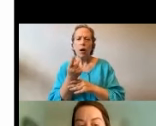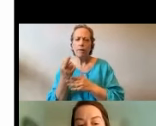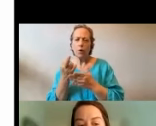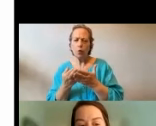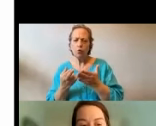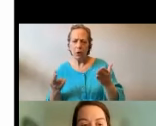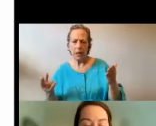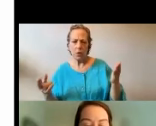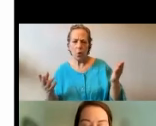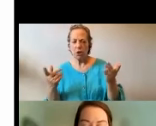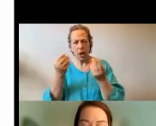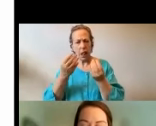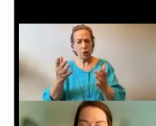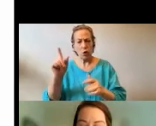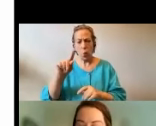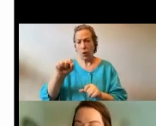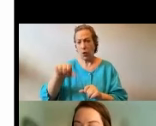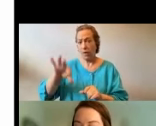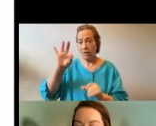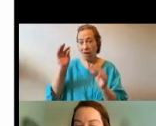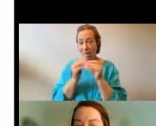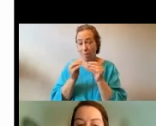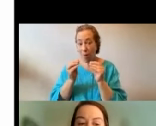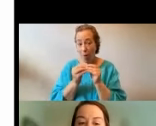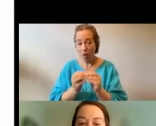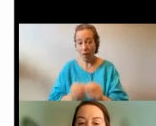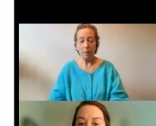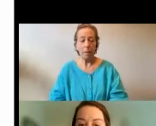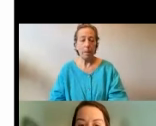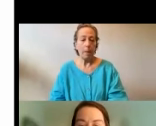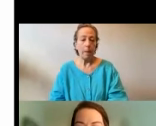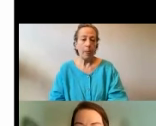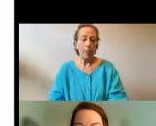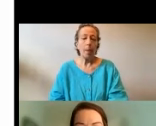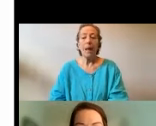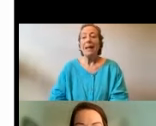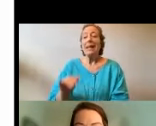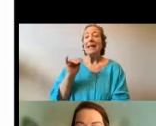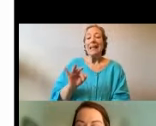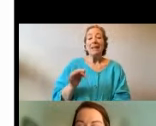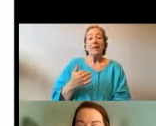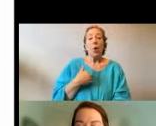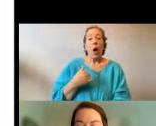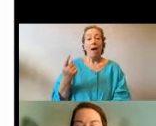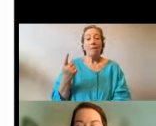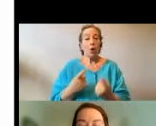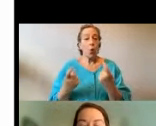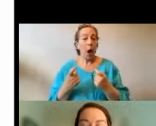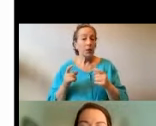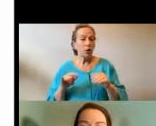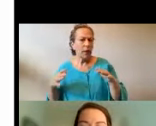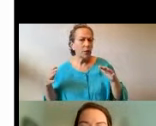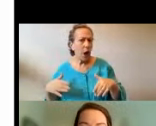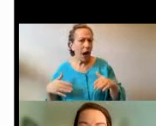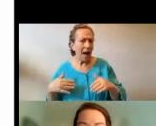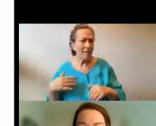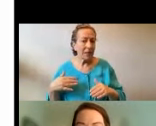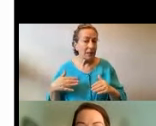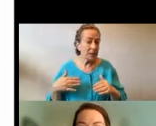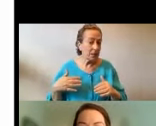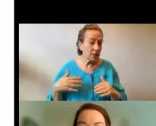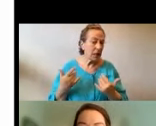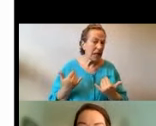see more. And if there are questions that you haven't asked yet, now is the time to pop them in the Q&A